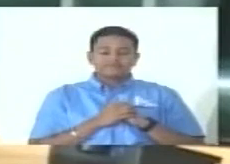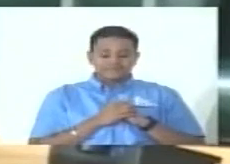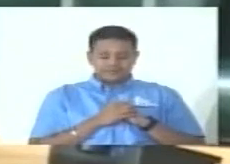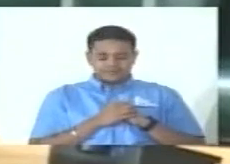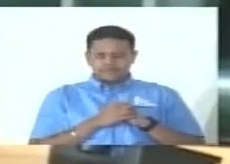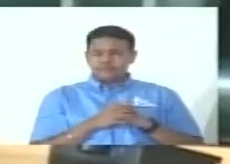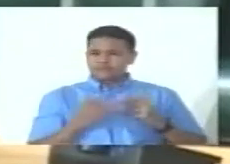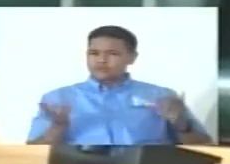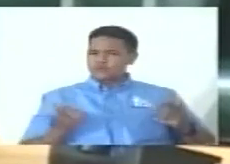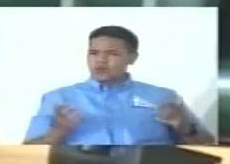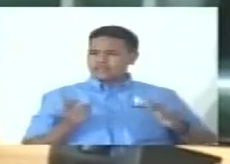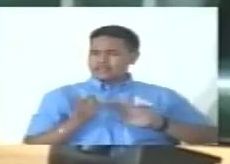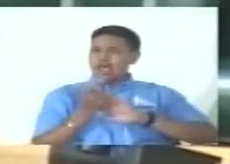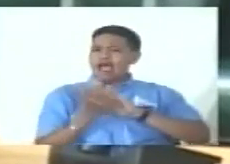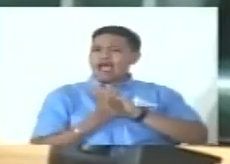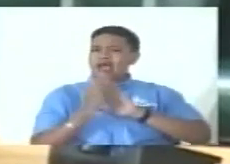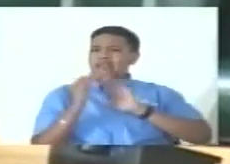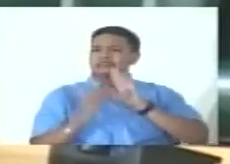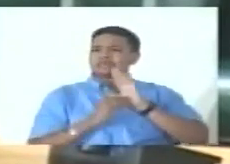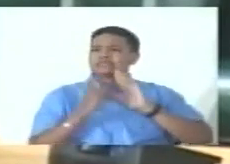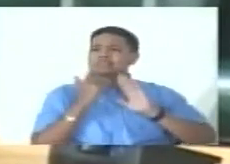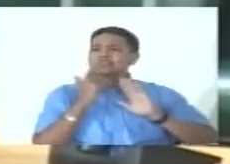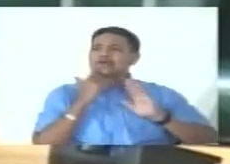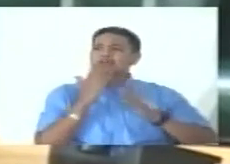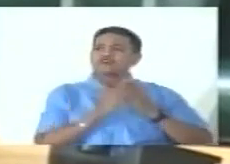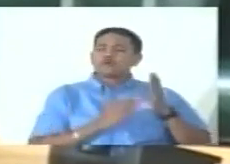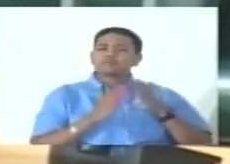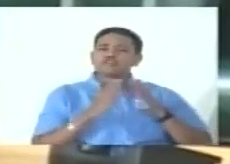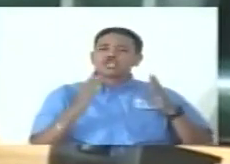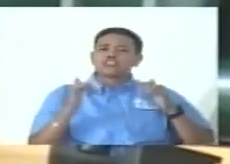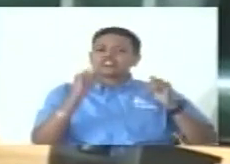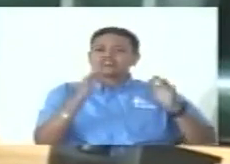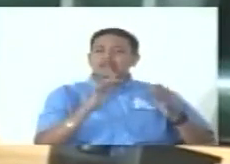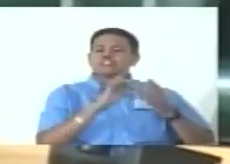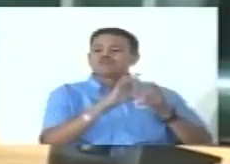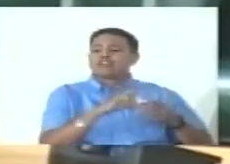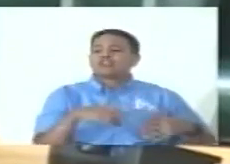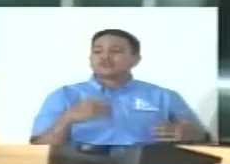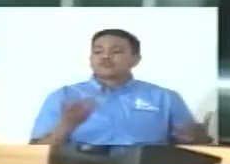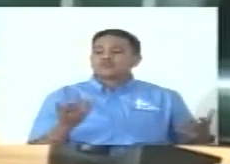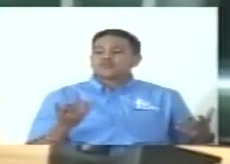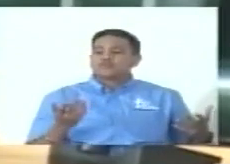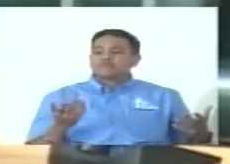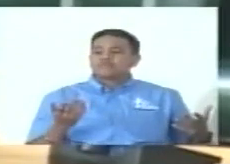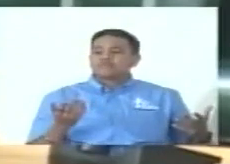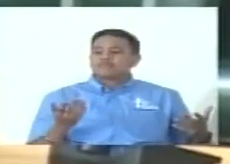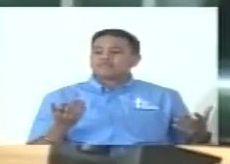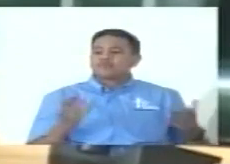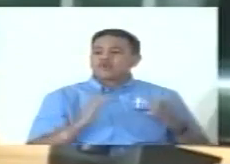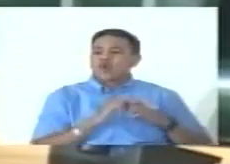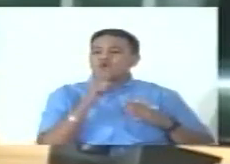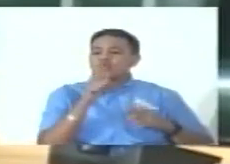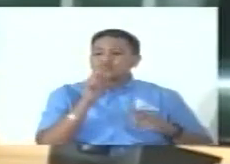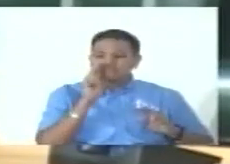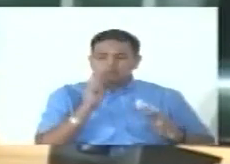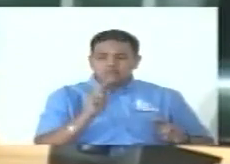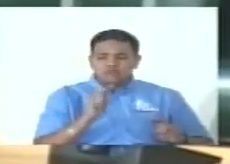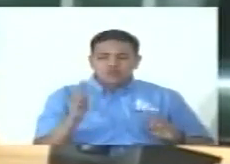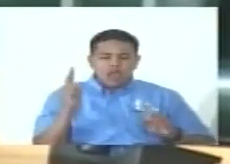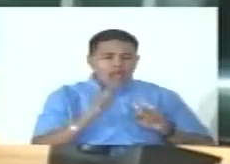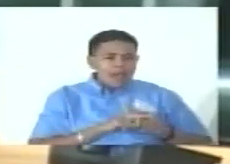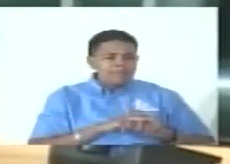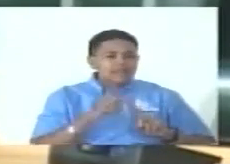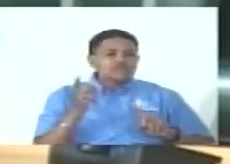What the Act stipulates is that there are some general standards in terms of how you treat with the application of